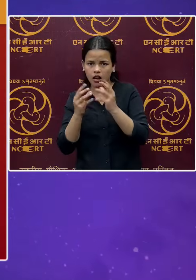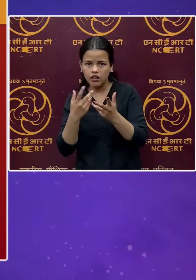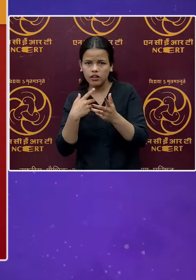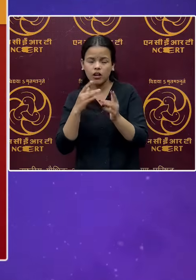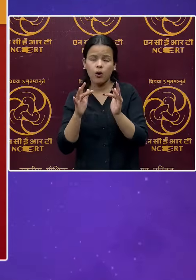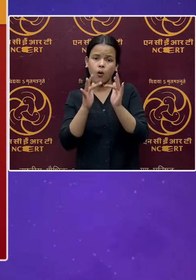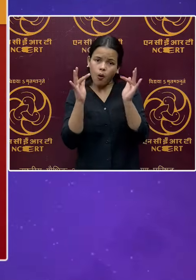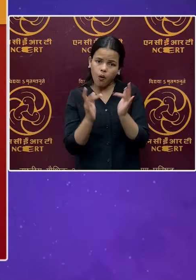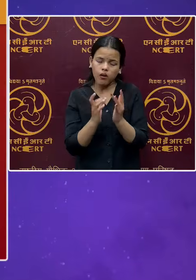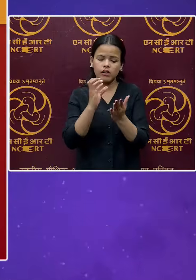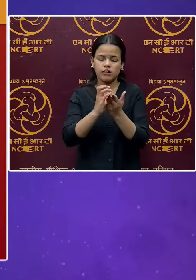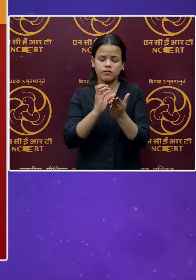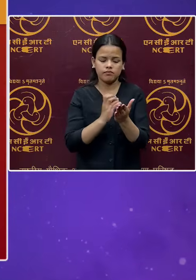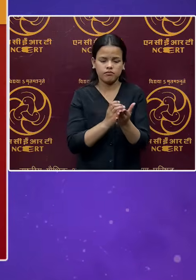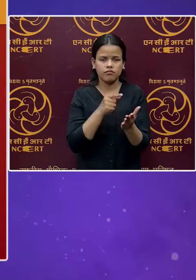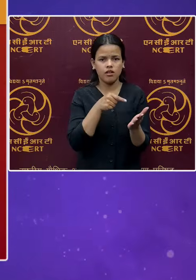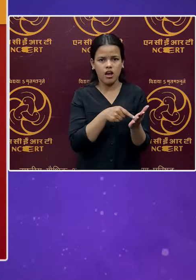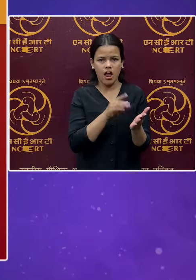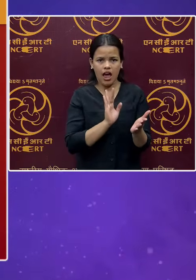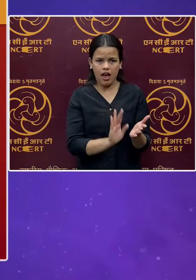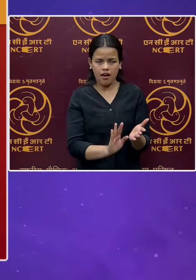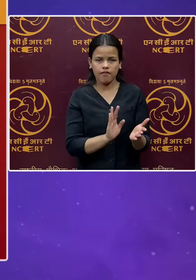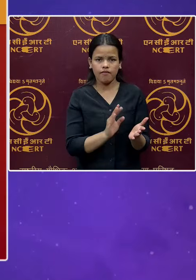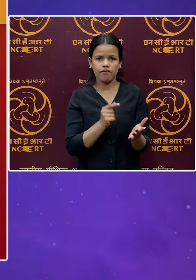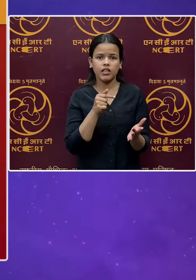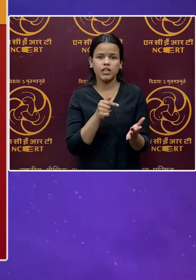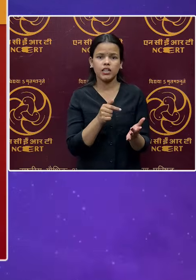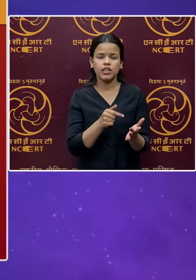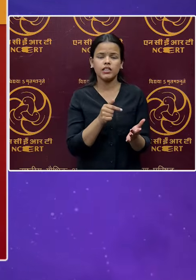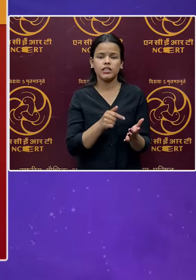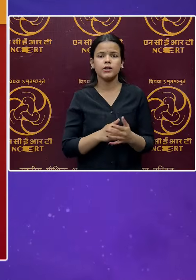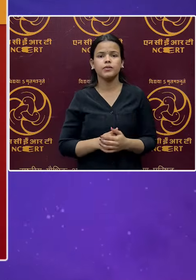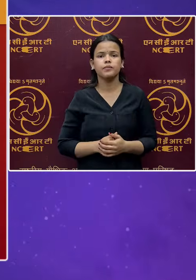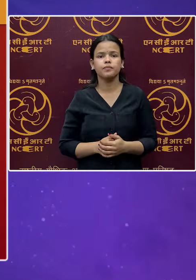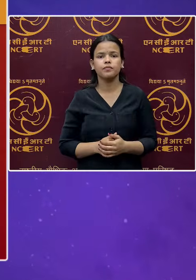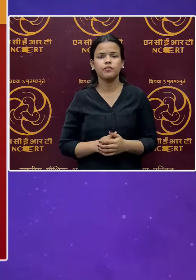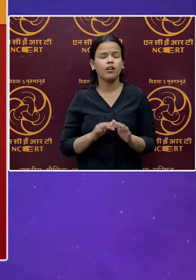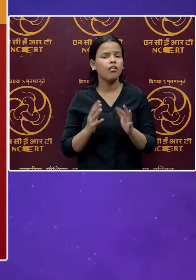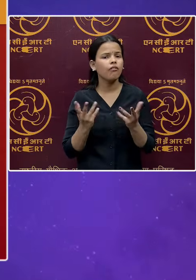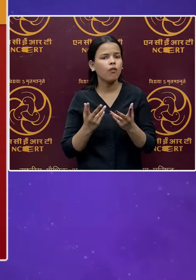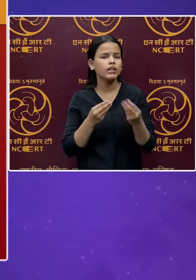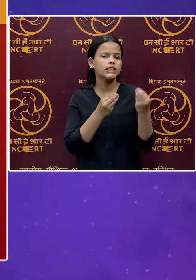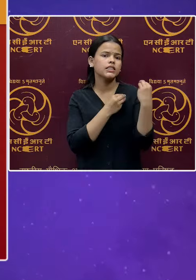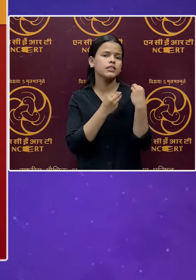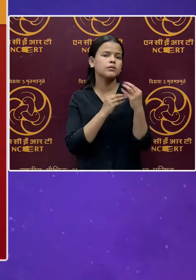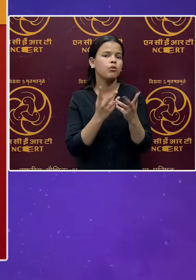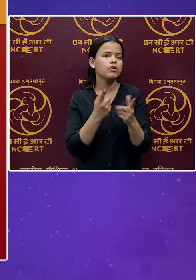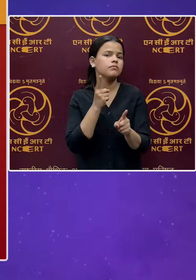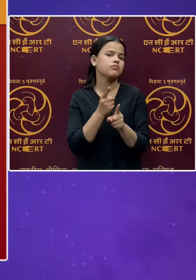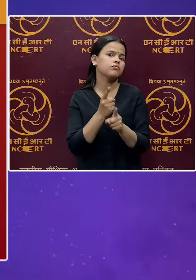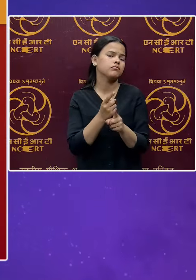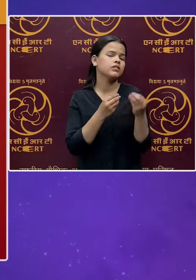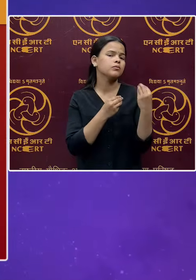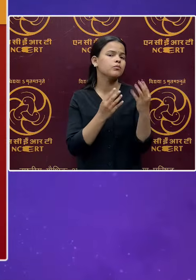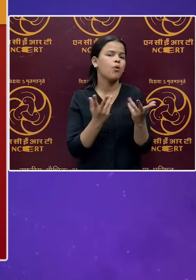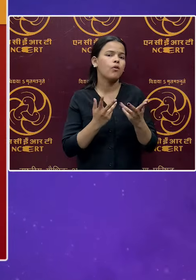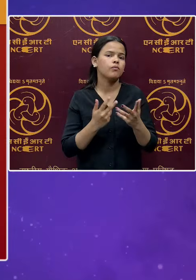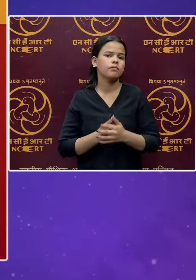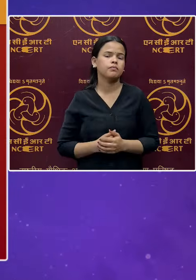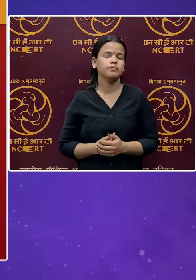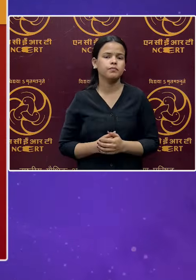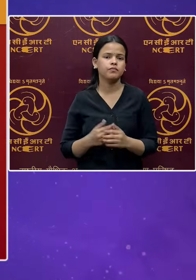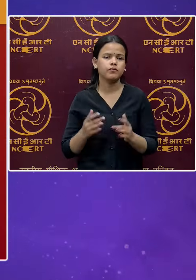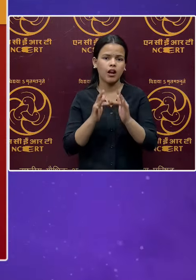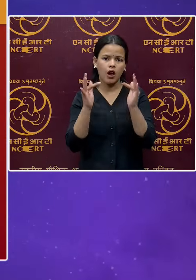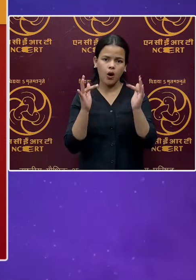course platform, any online learning platform. So what are the roles of the teachers which are there in any